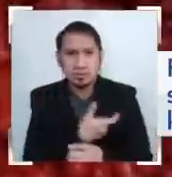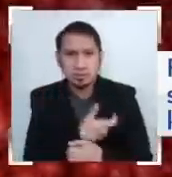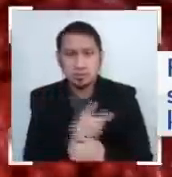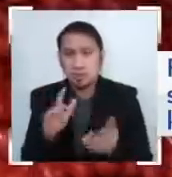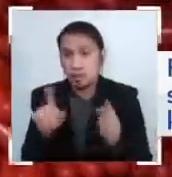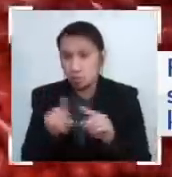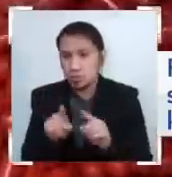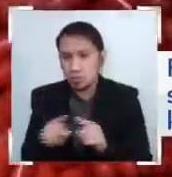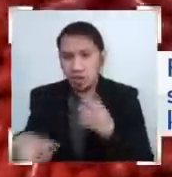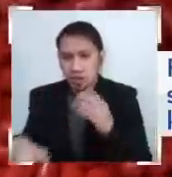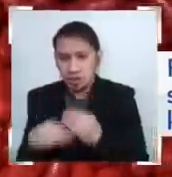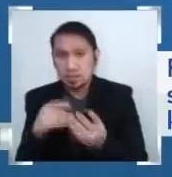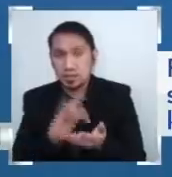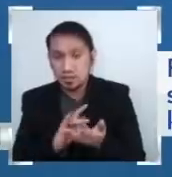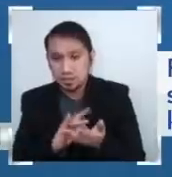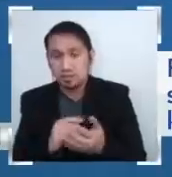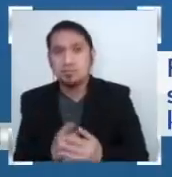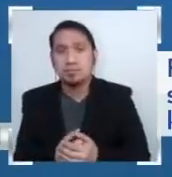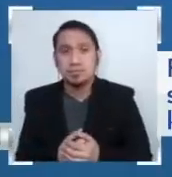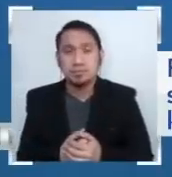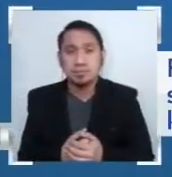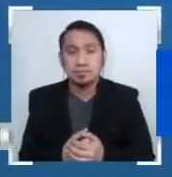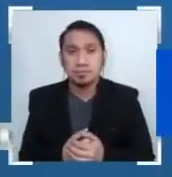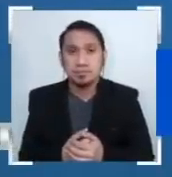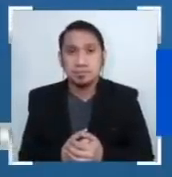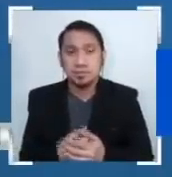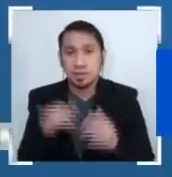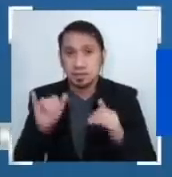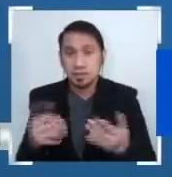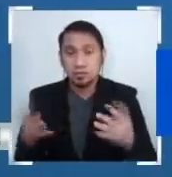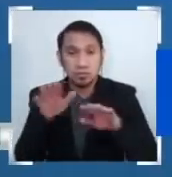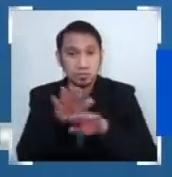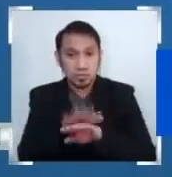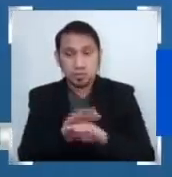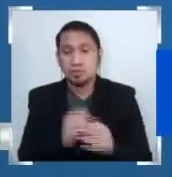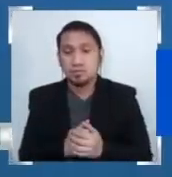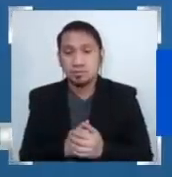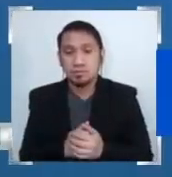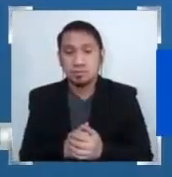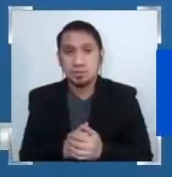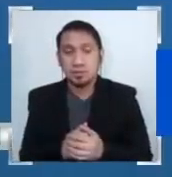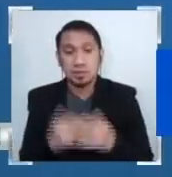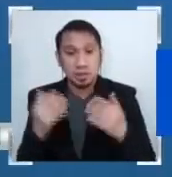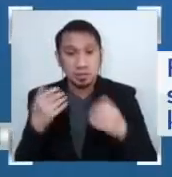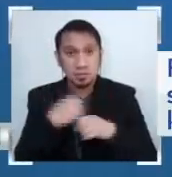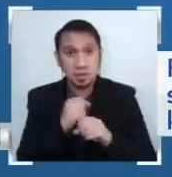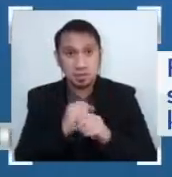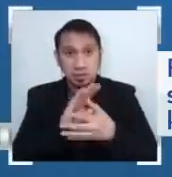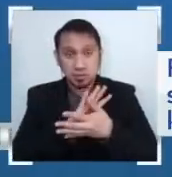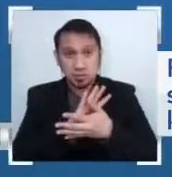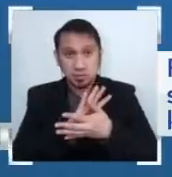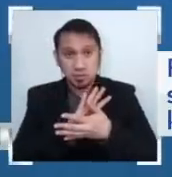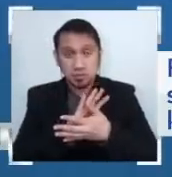drugs laban sa COVID-19. This combination po will transform pandemic COVID-19 into endemic